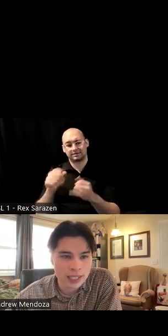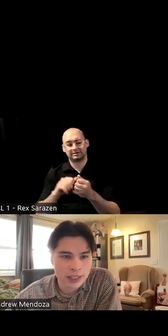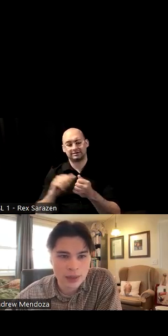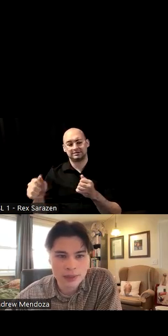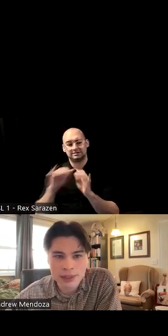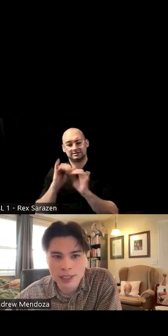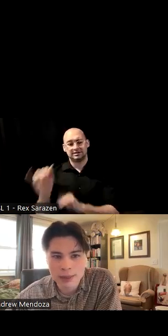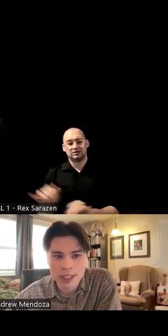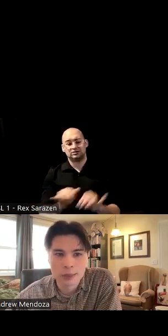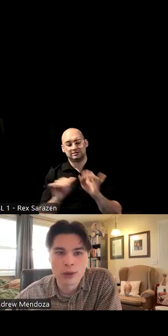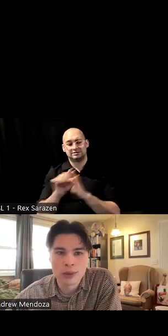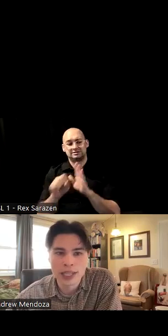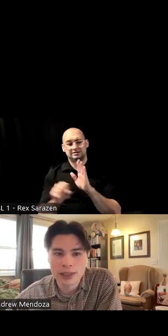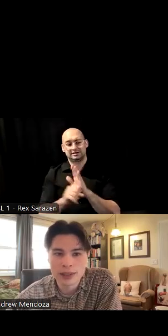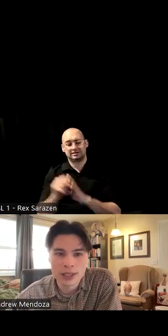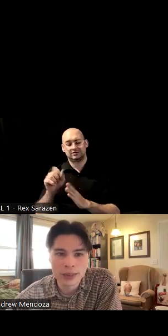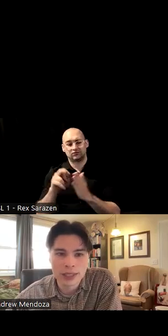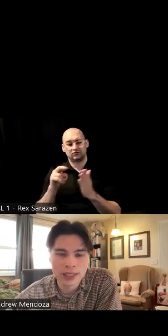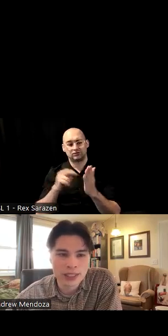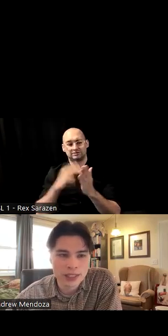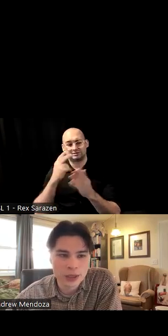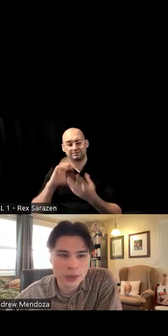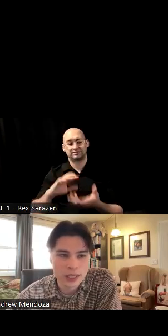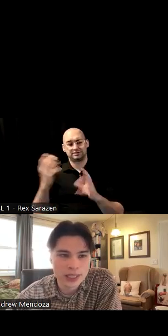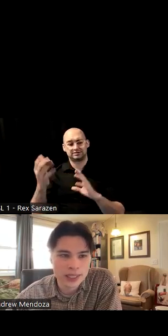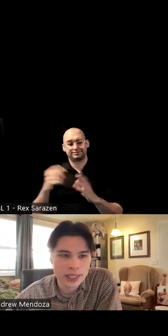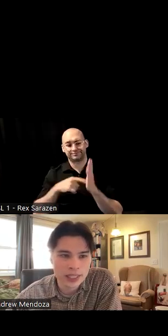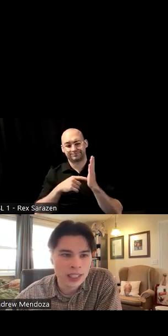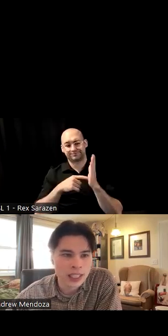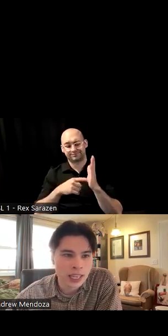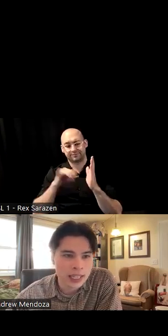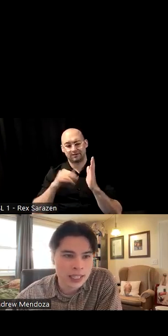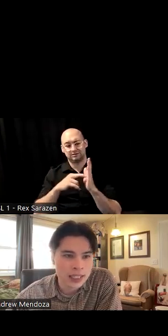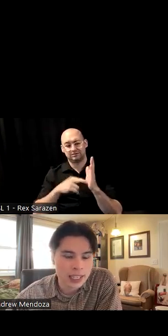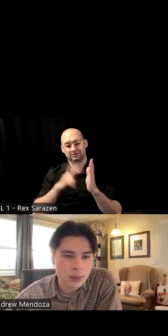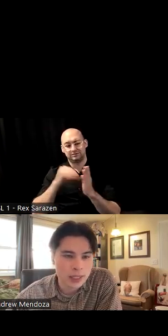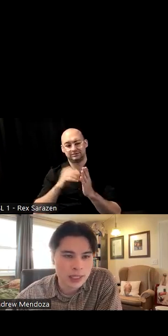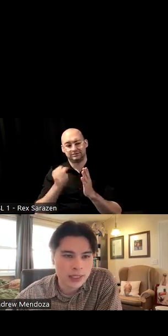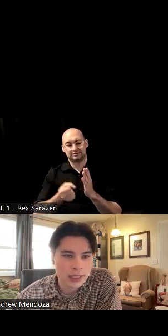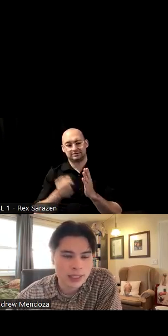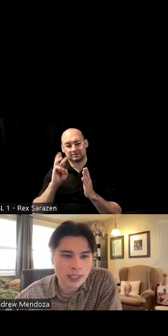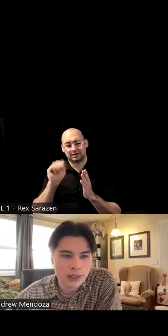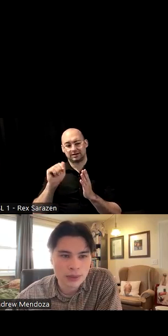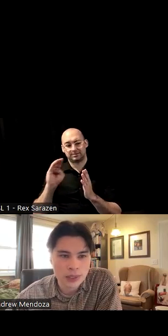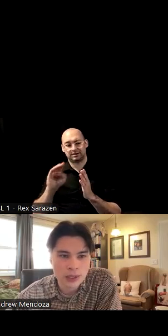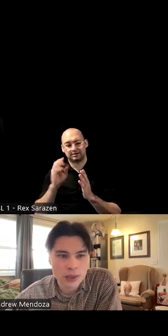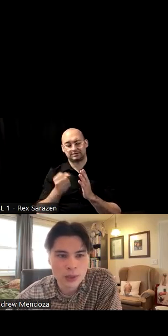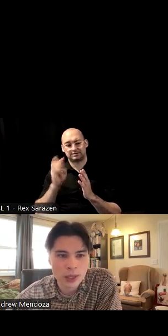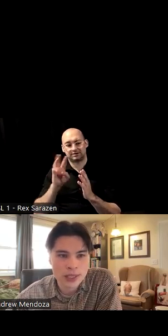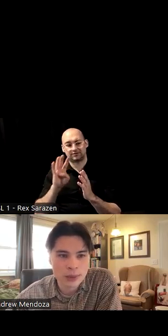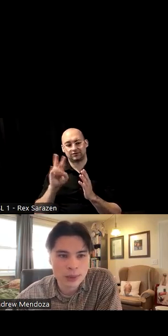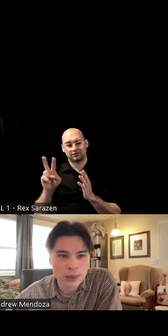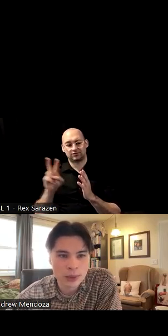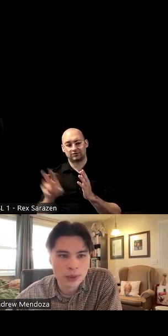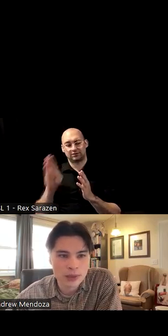state statute after CMS promulgated these regulations in 2016, and AB 1642